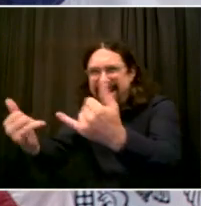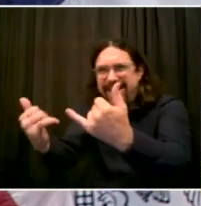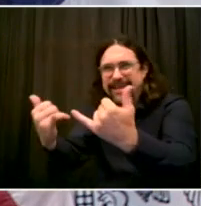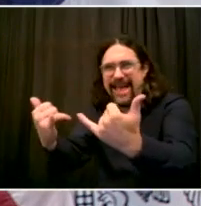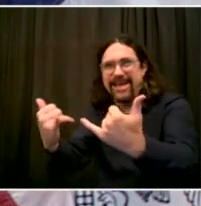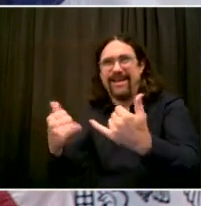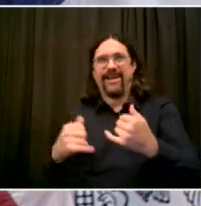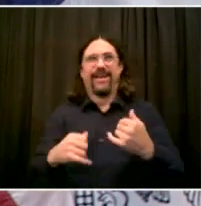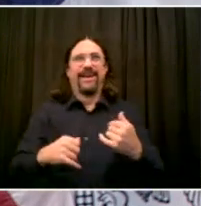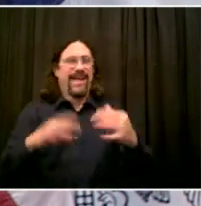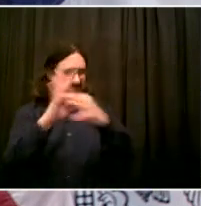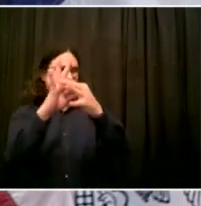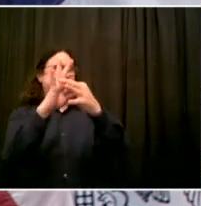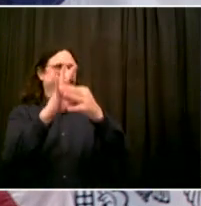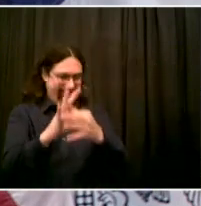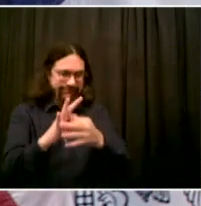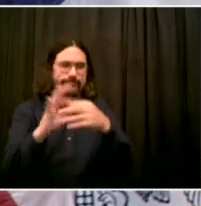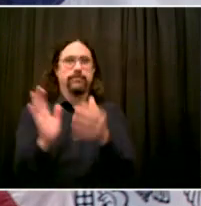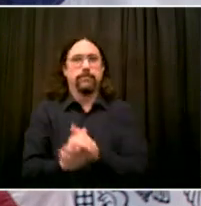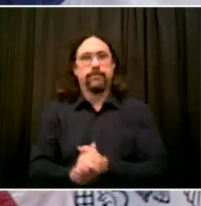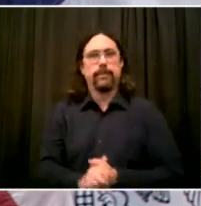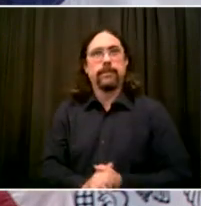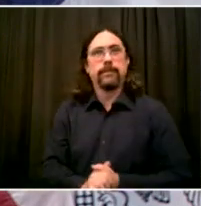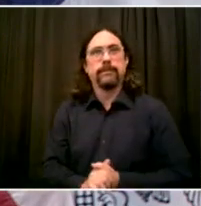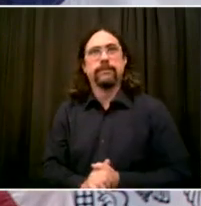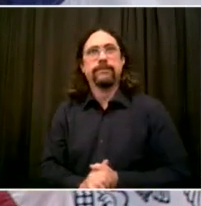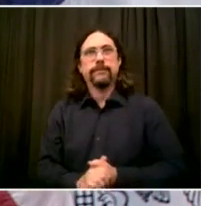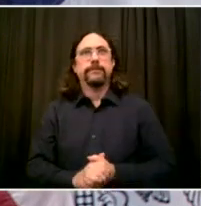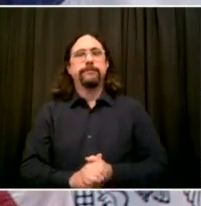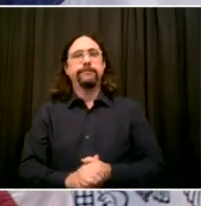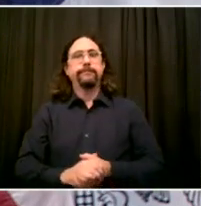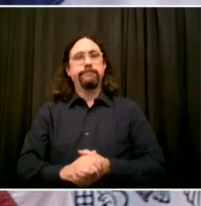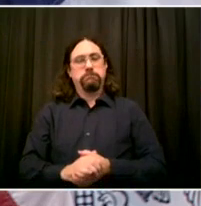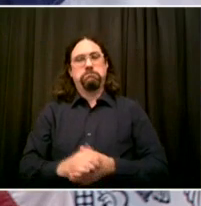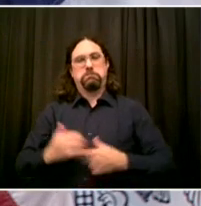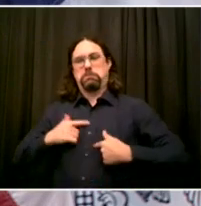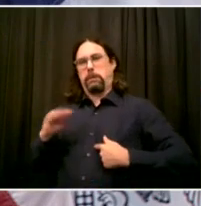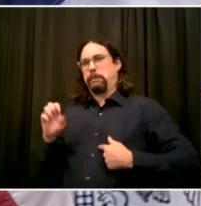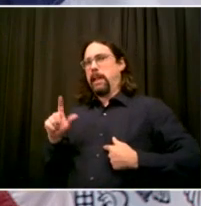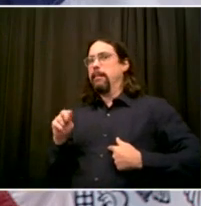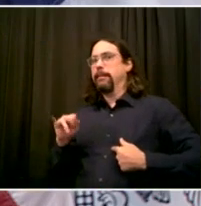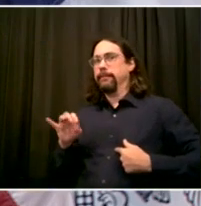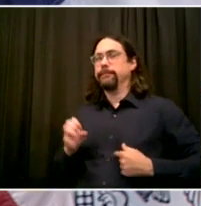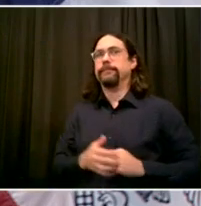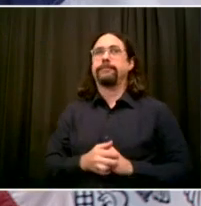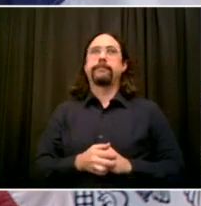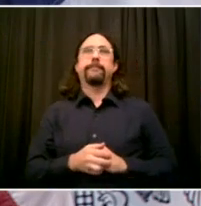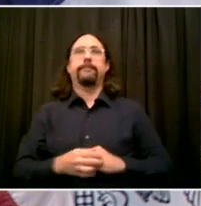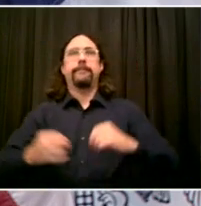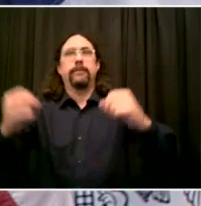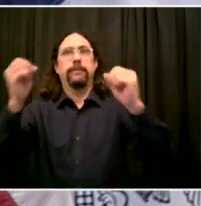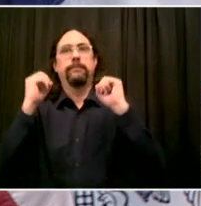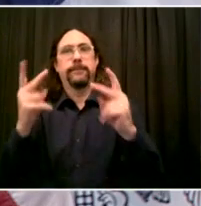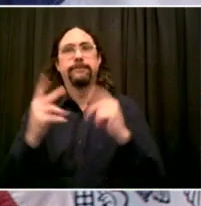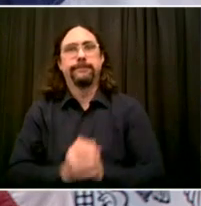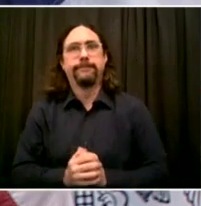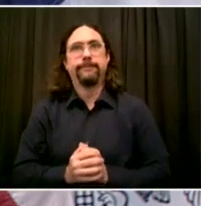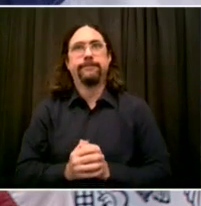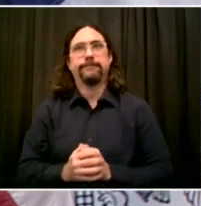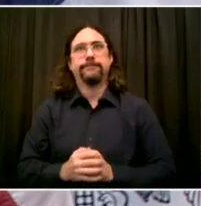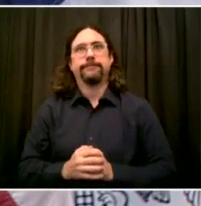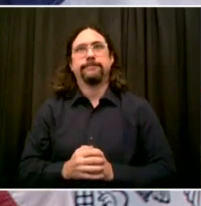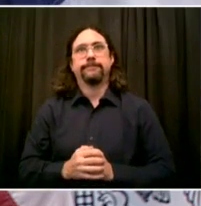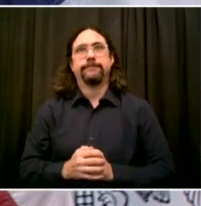Thank you, sir. So just be very quick about this. Our plan is designed to provide full supervised coverage on a